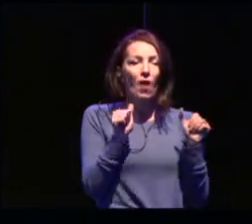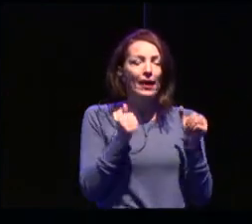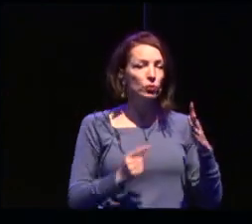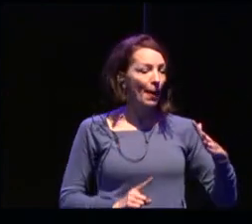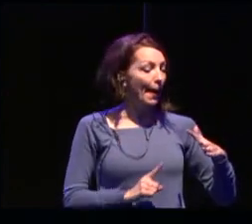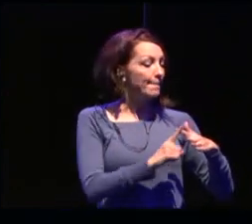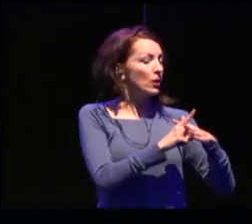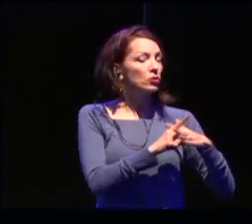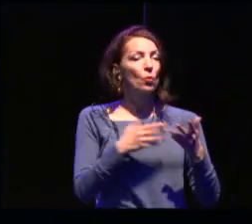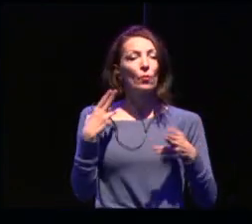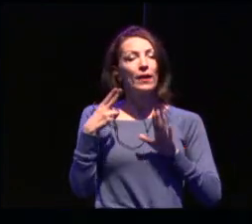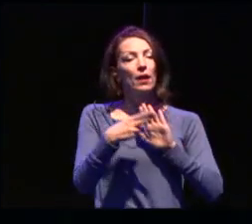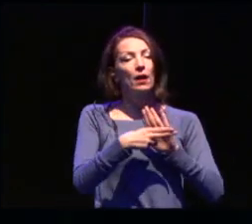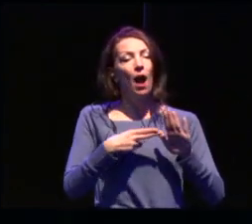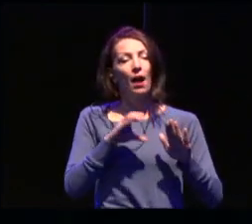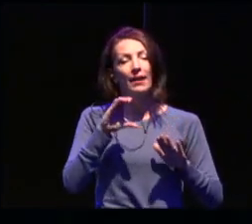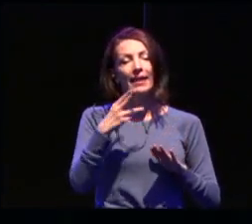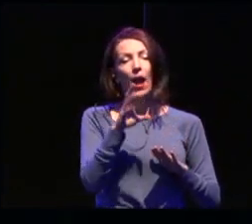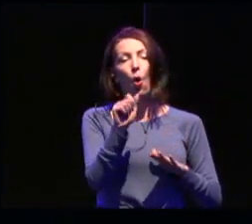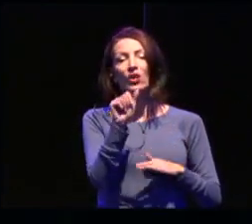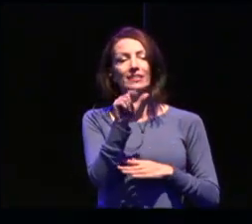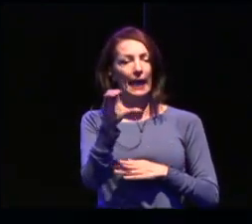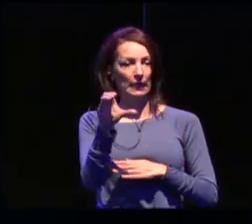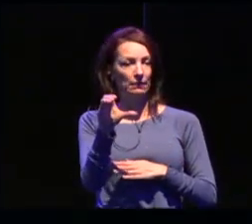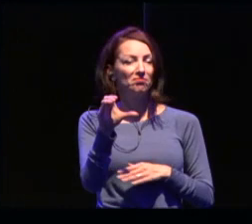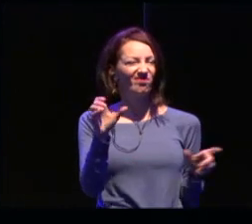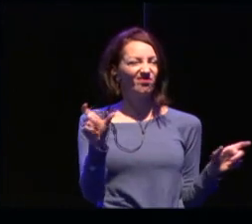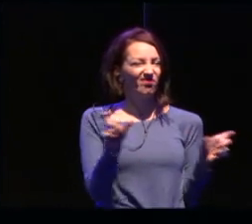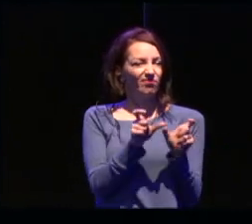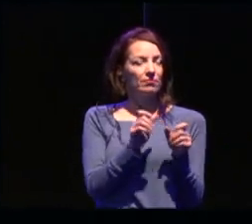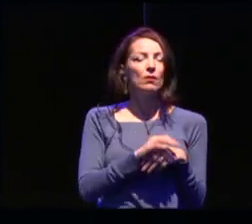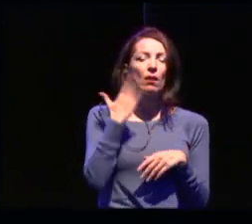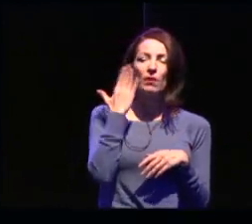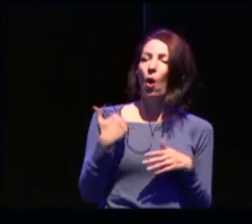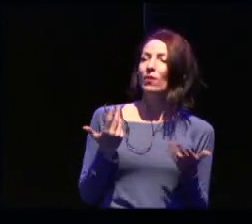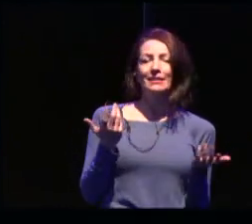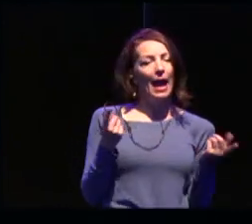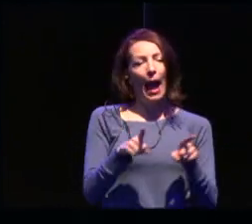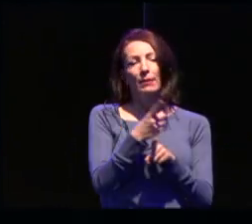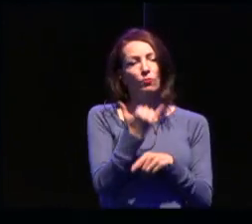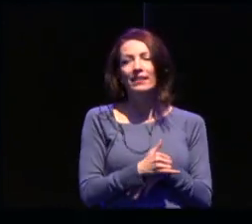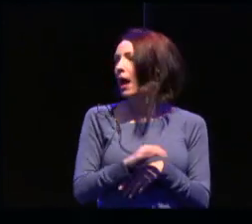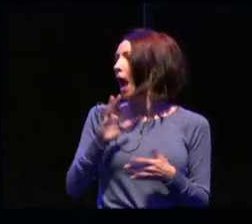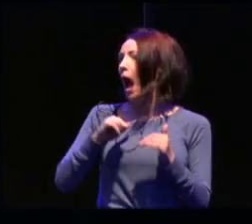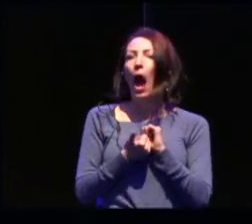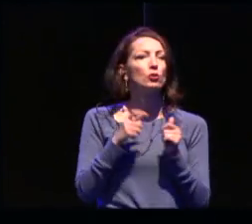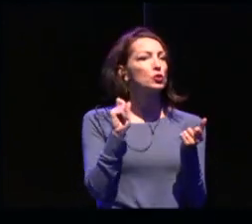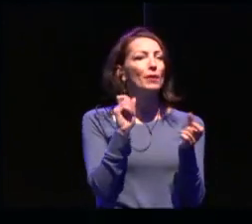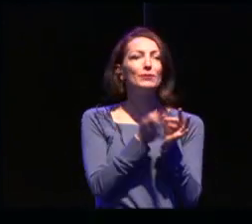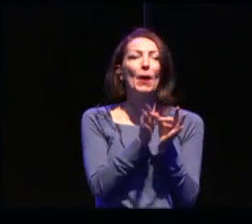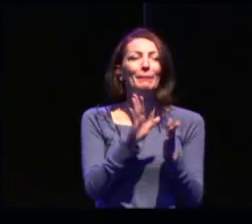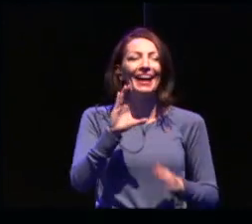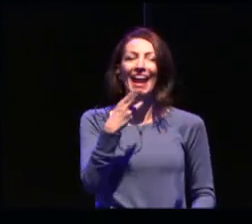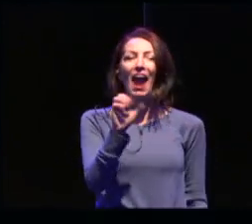chaos that order is underlying that particular chaos. All of this is going on in the world of phenomena right now. How did you translate chaotic?